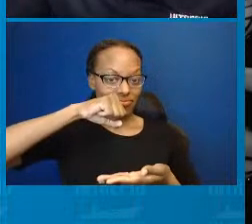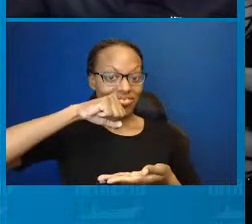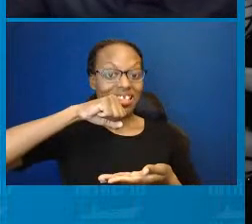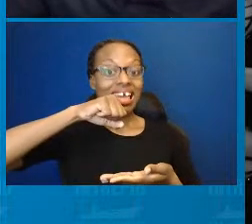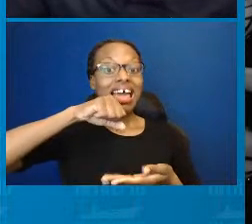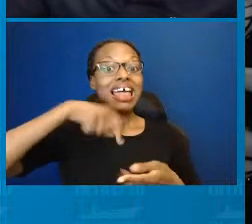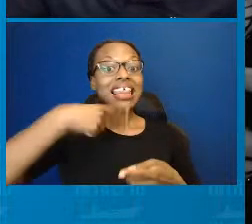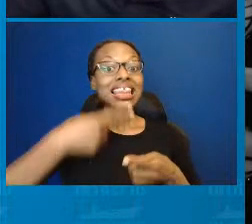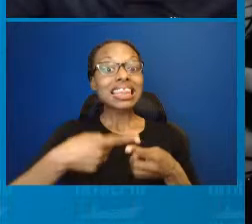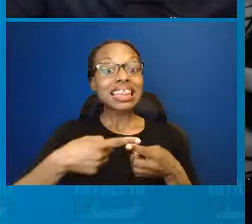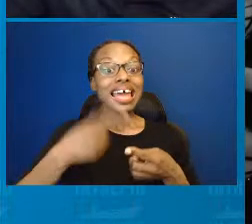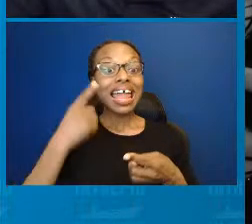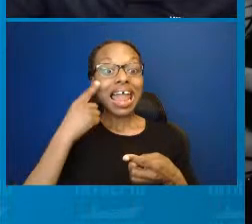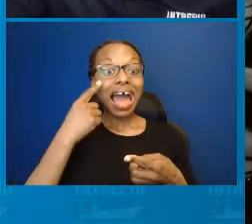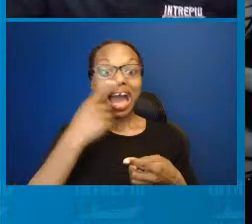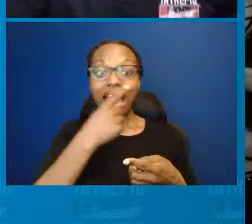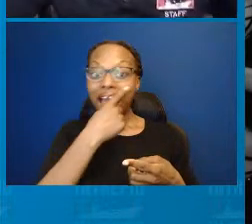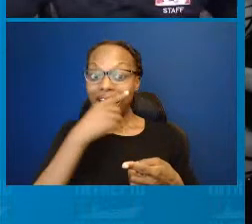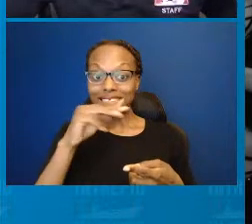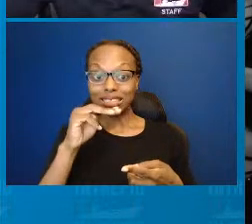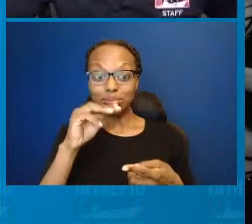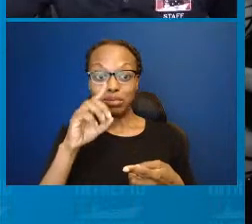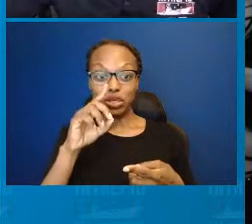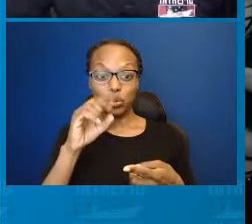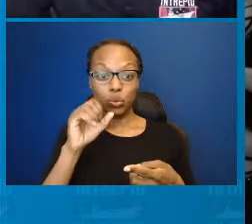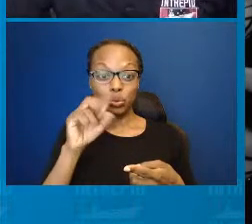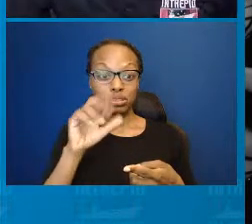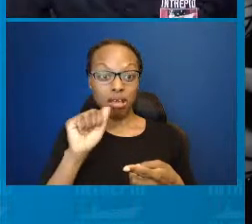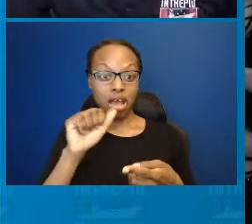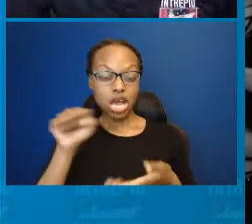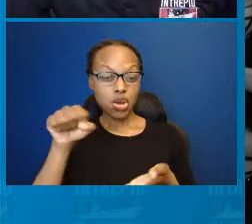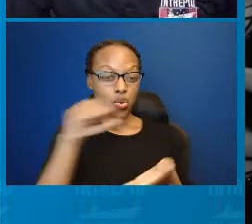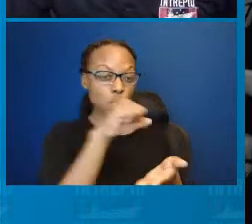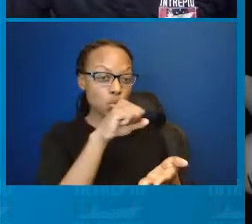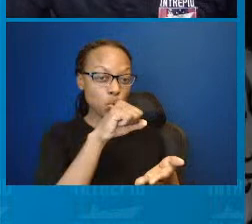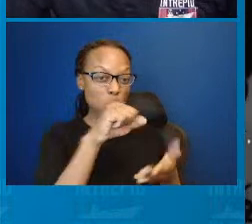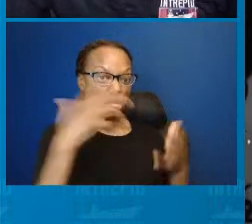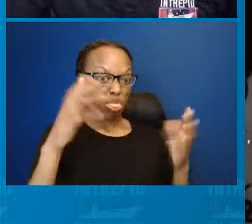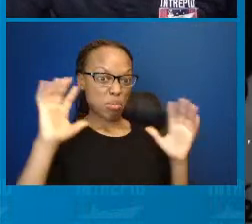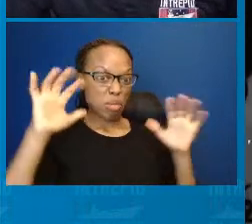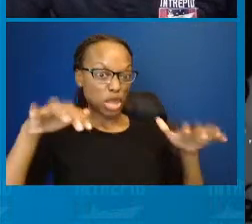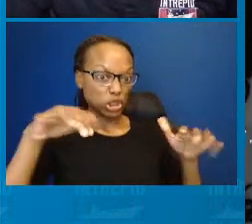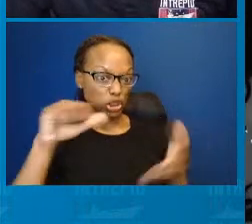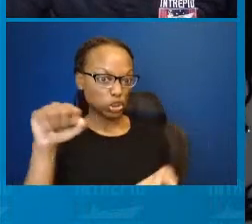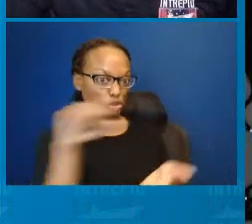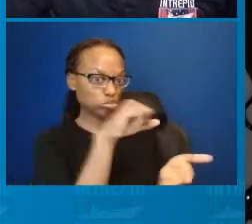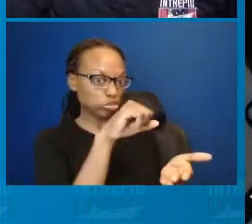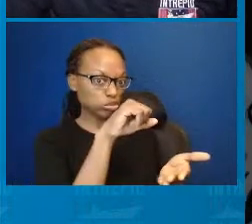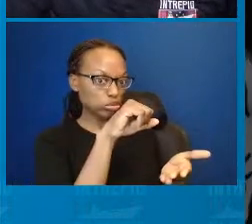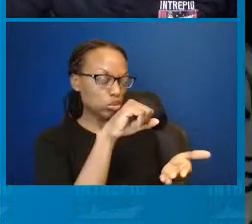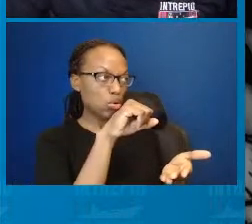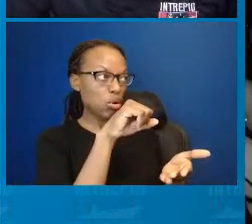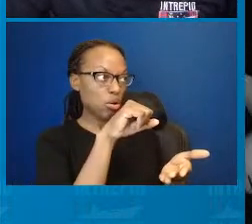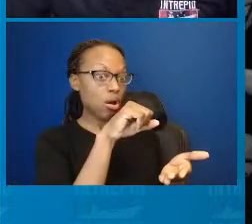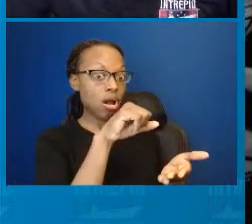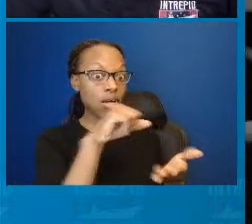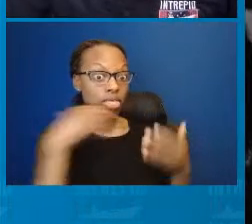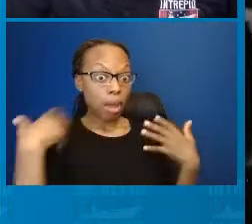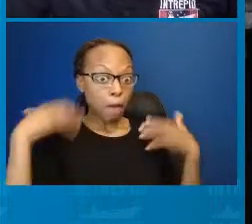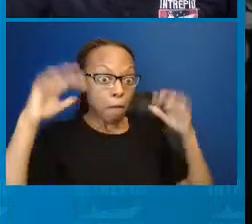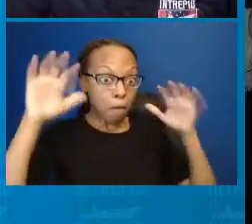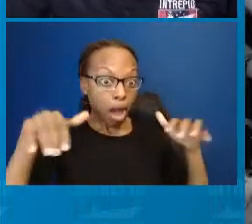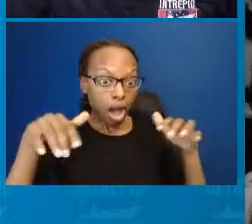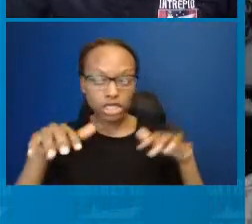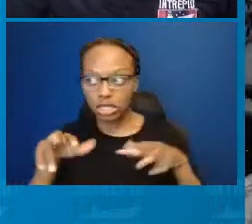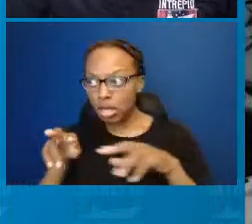And Perseus, Andromeda, Queen Cassiopeia, and King Cepheus lived happily ever after, right?